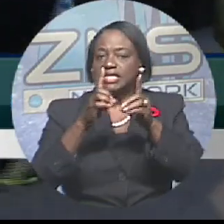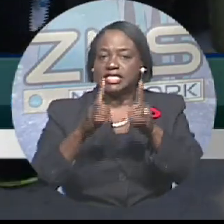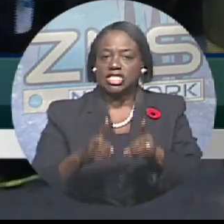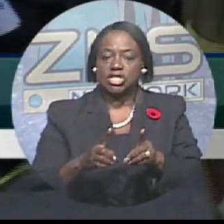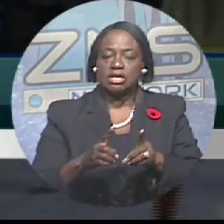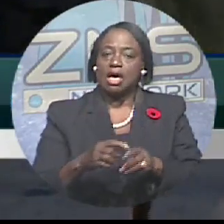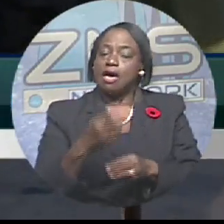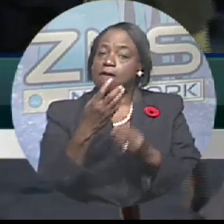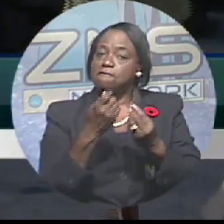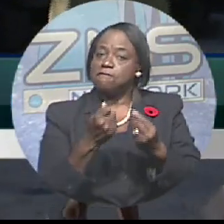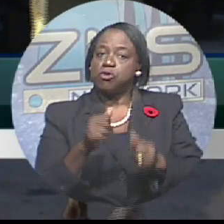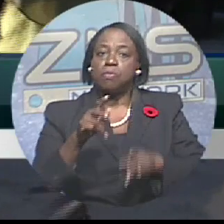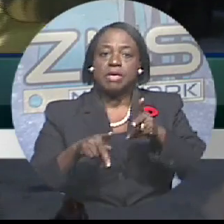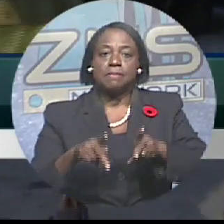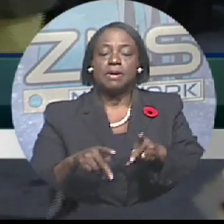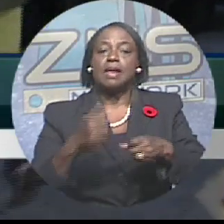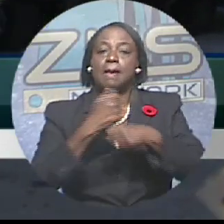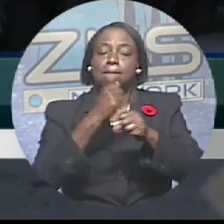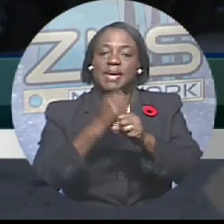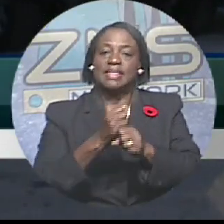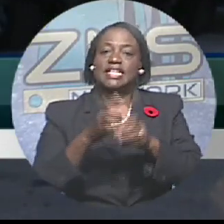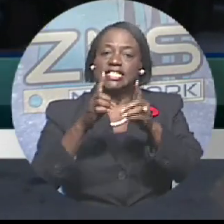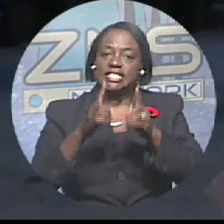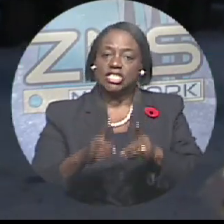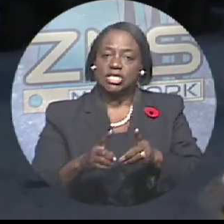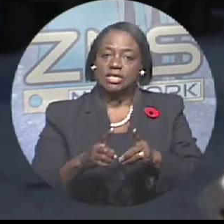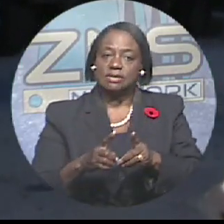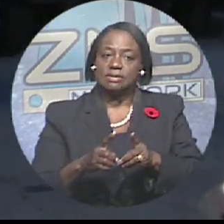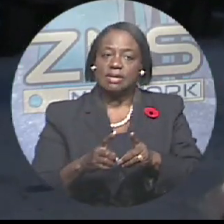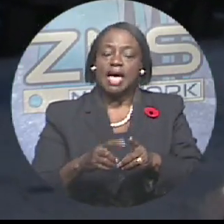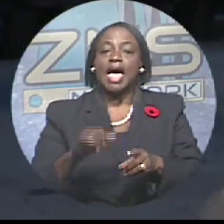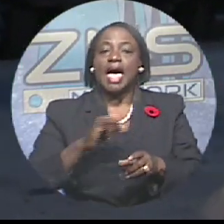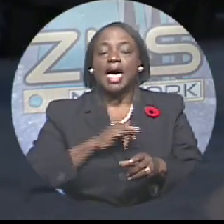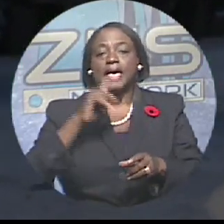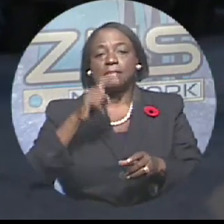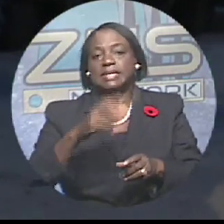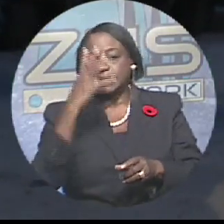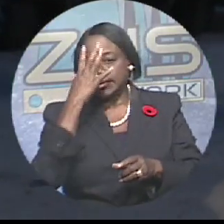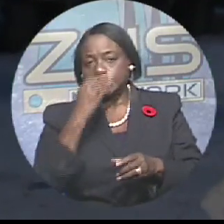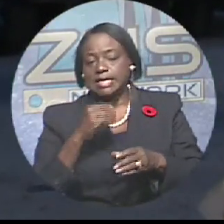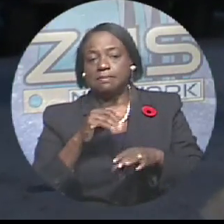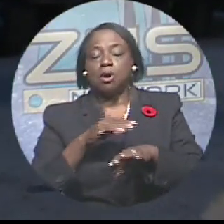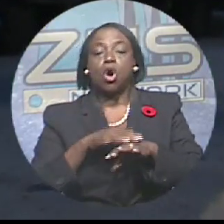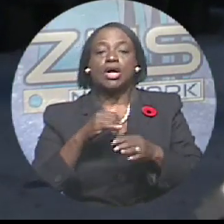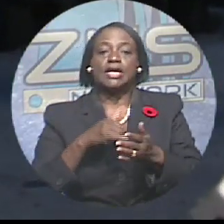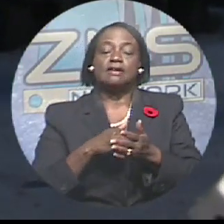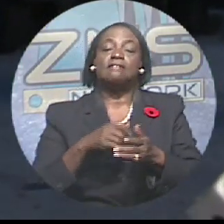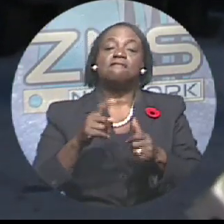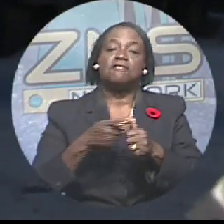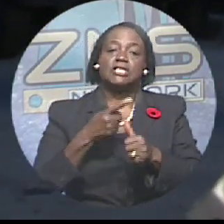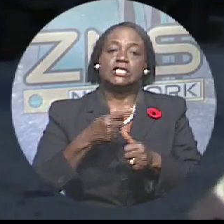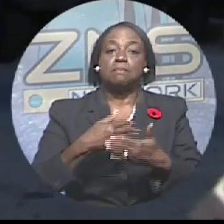a few individuals made this decision, and that is something that I have to really sleep on before I could make